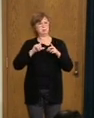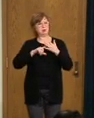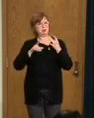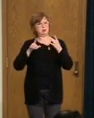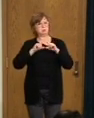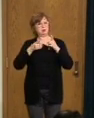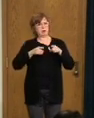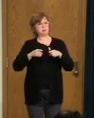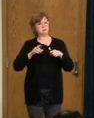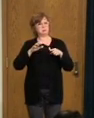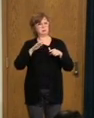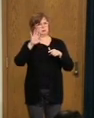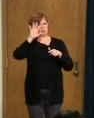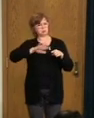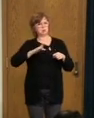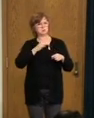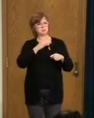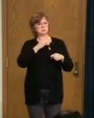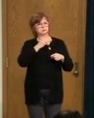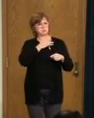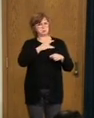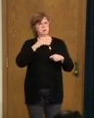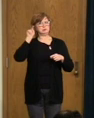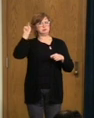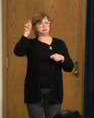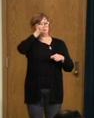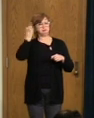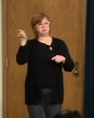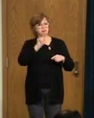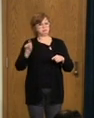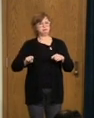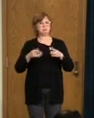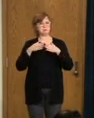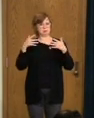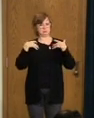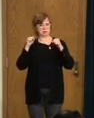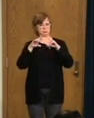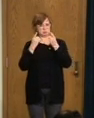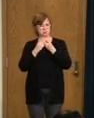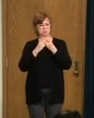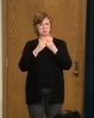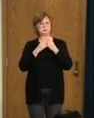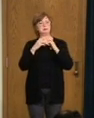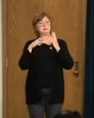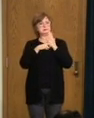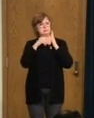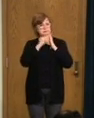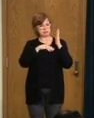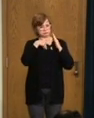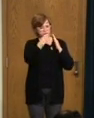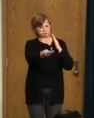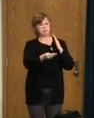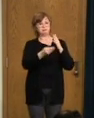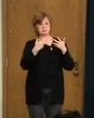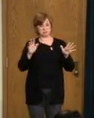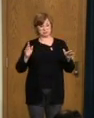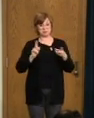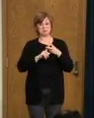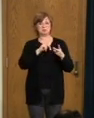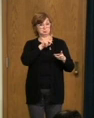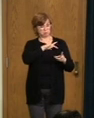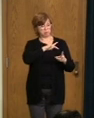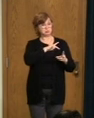across the province, been some fairly severe fines that have been administered through public health to a number on the corporate side as well as the personal